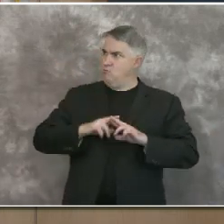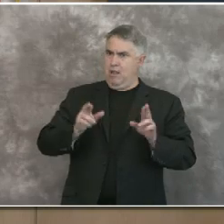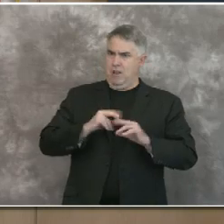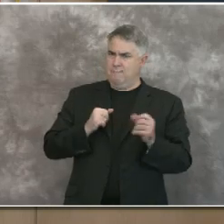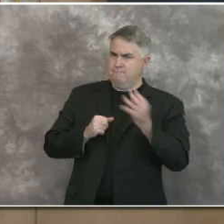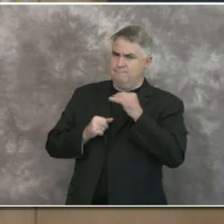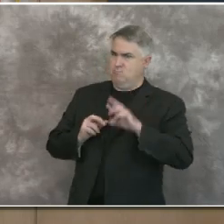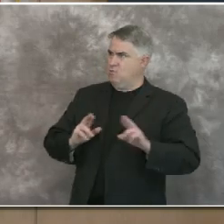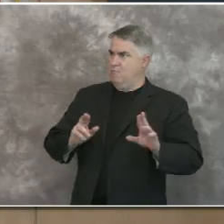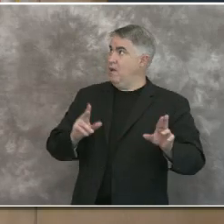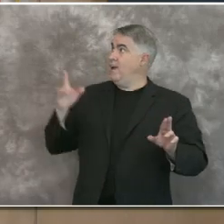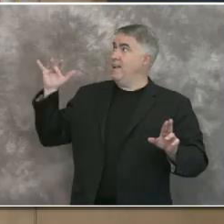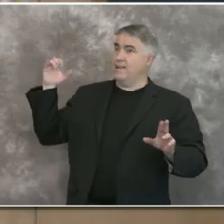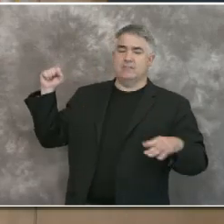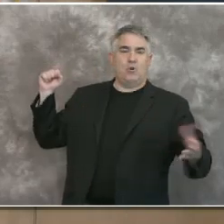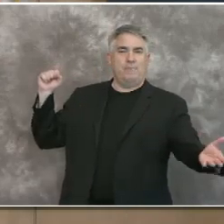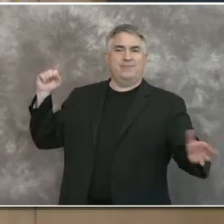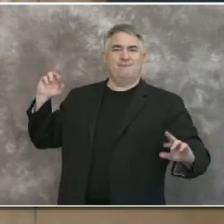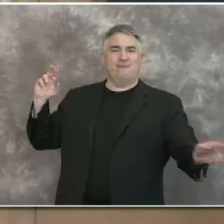they make.